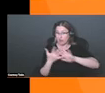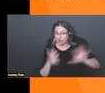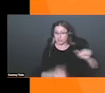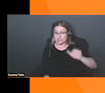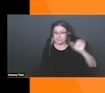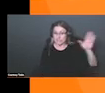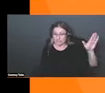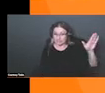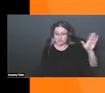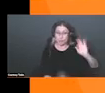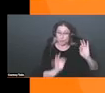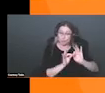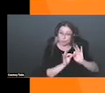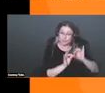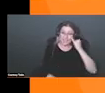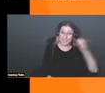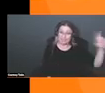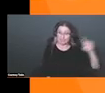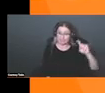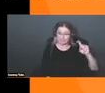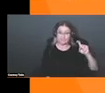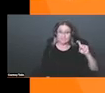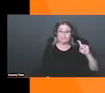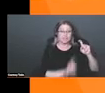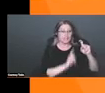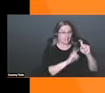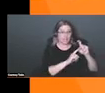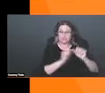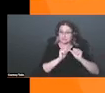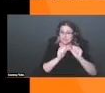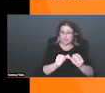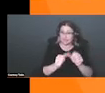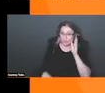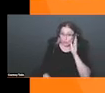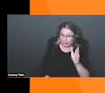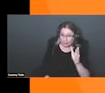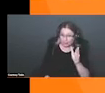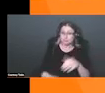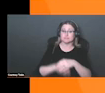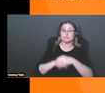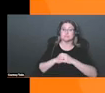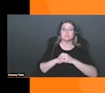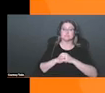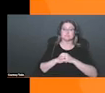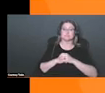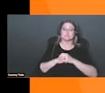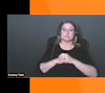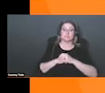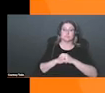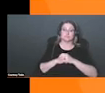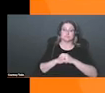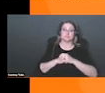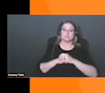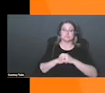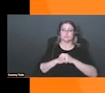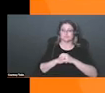going to sustain me? A lot of these